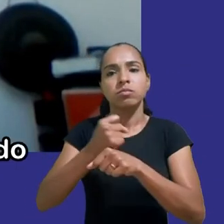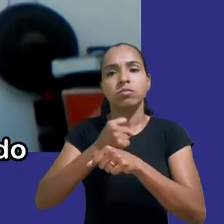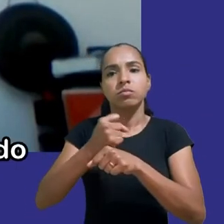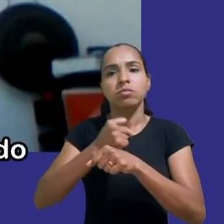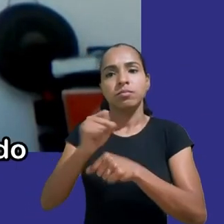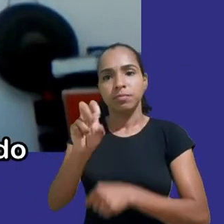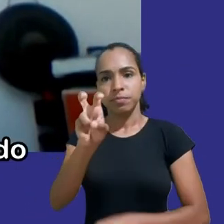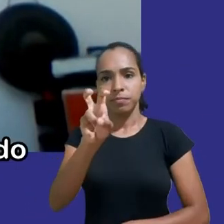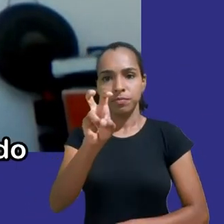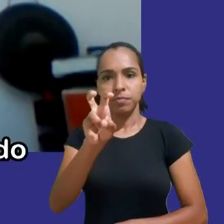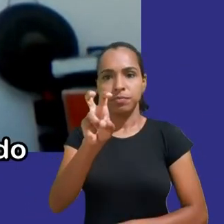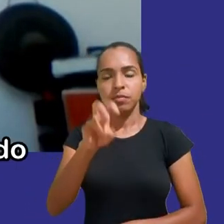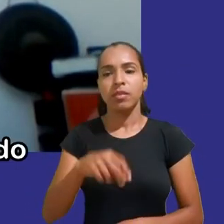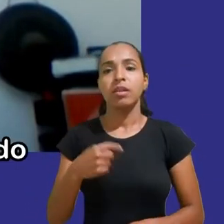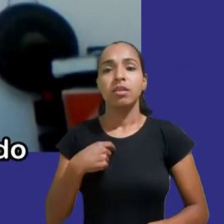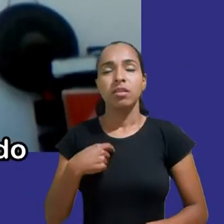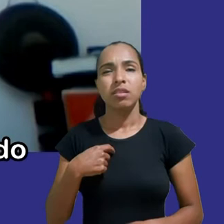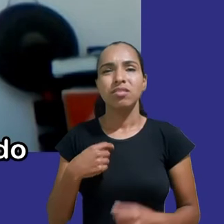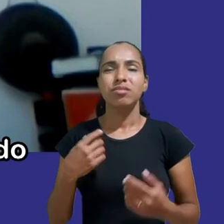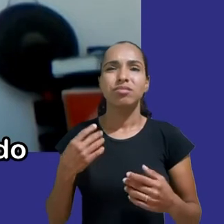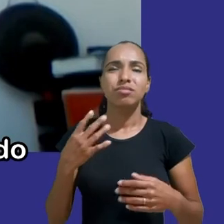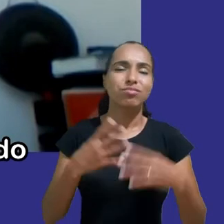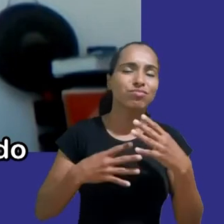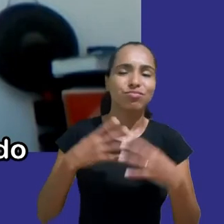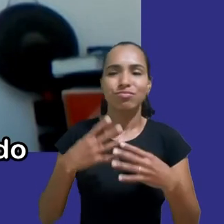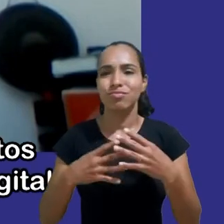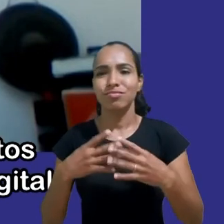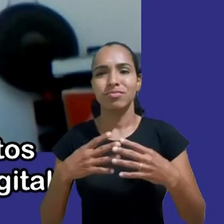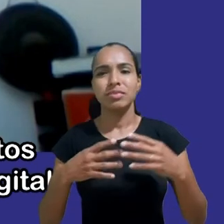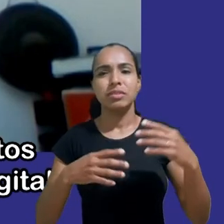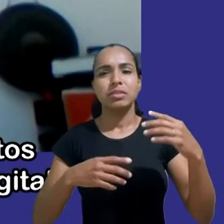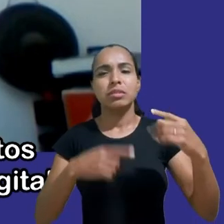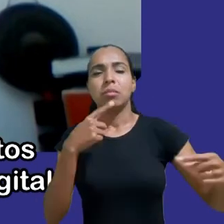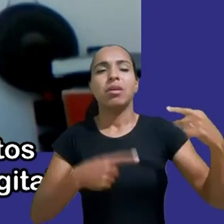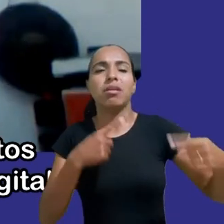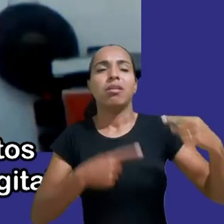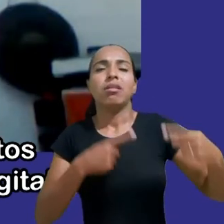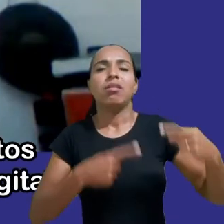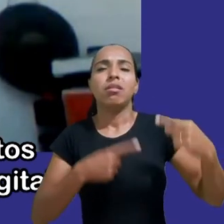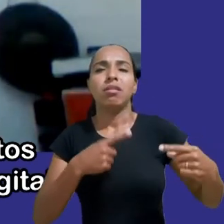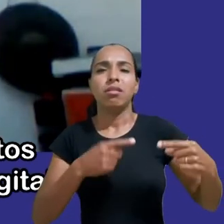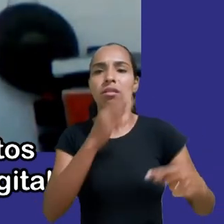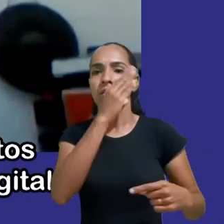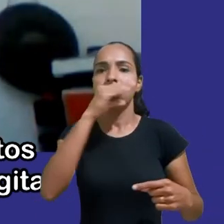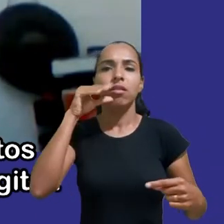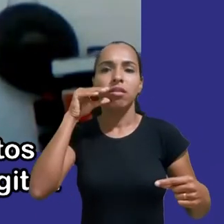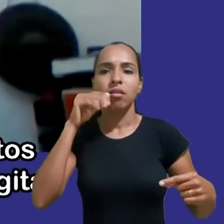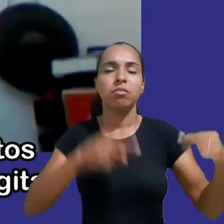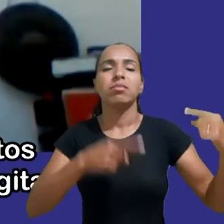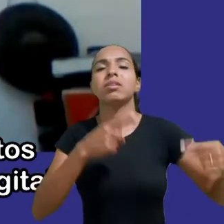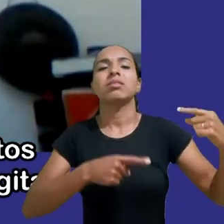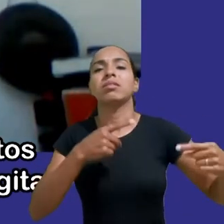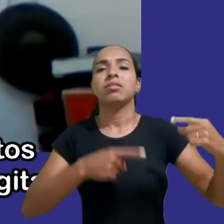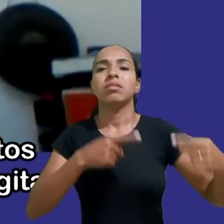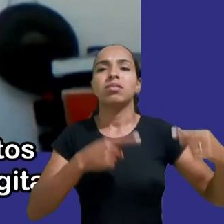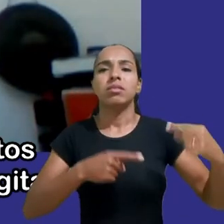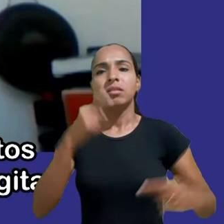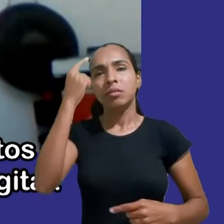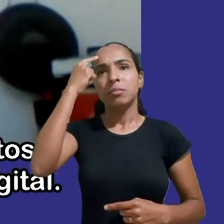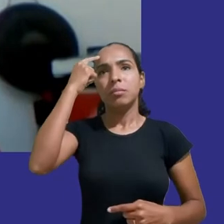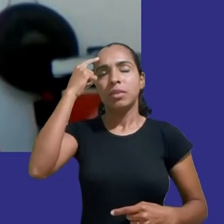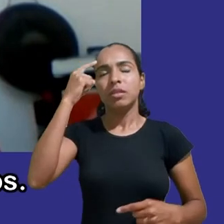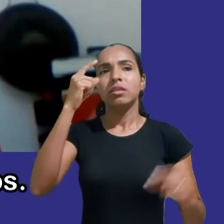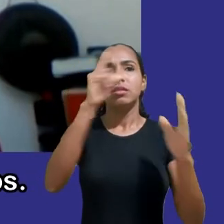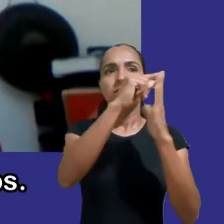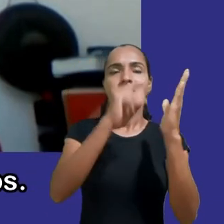and I think I was always really disappointed in the level of debate that we were having between adults about the impacts of the digital economy